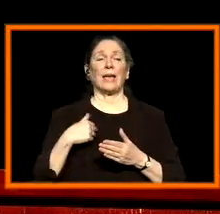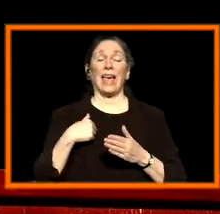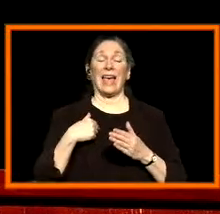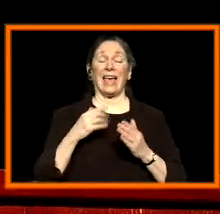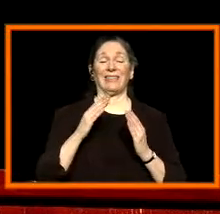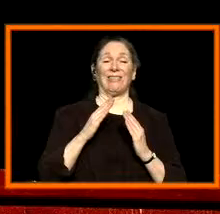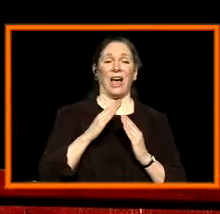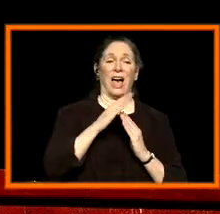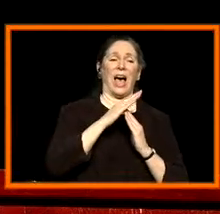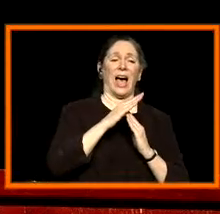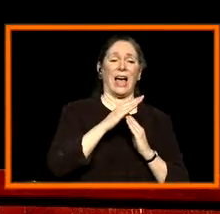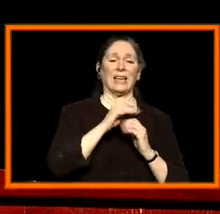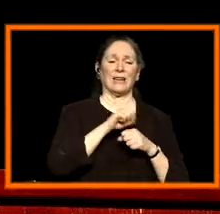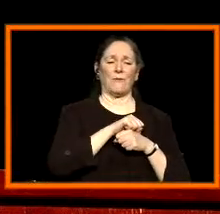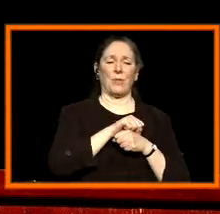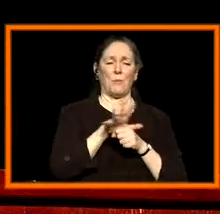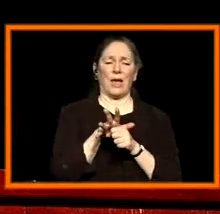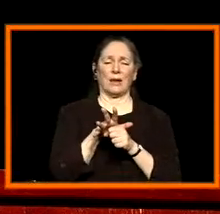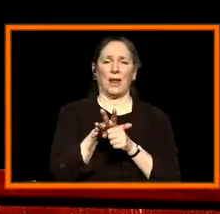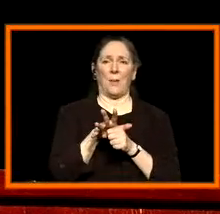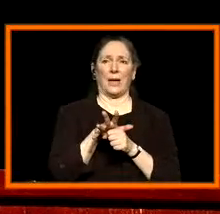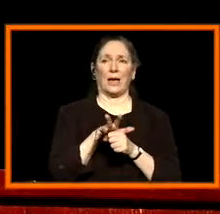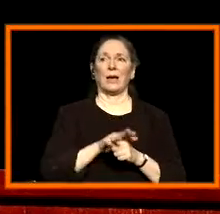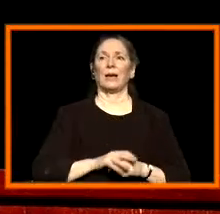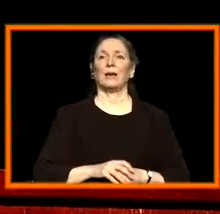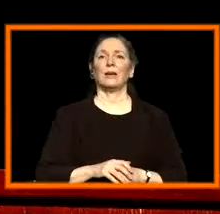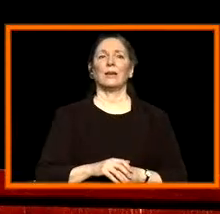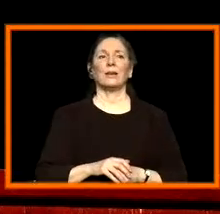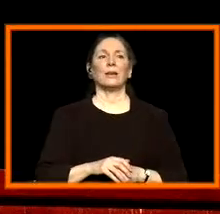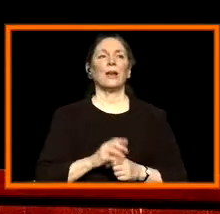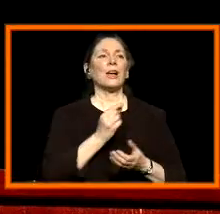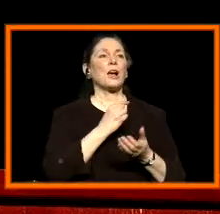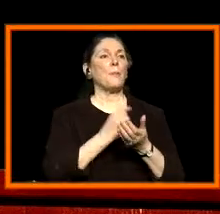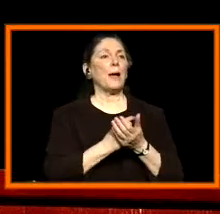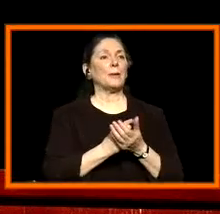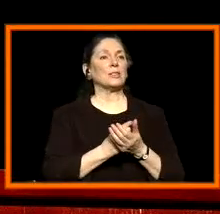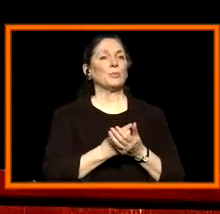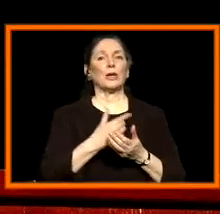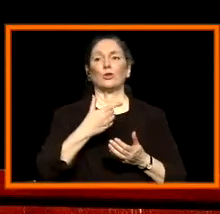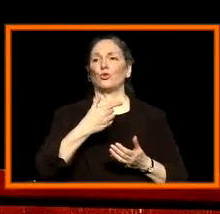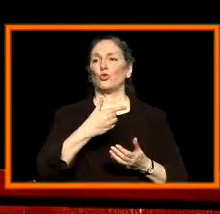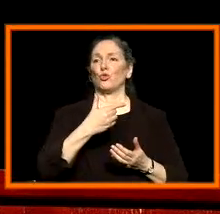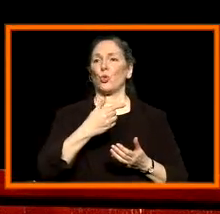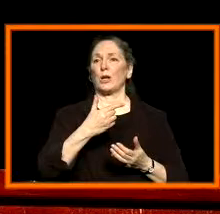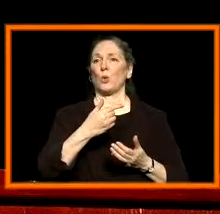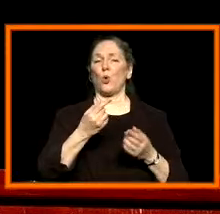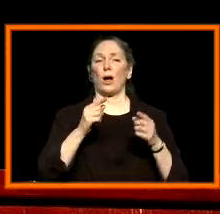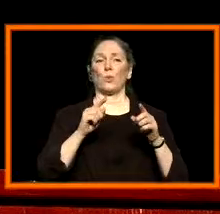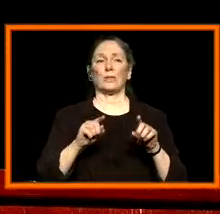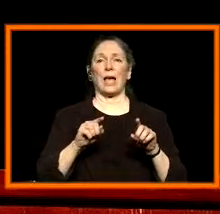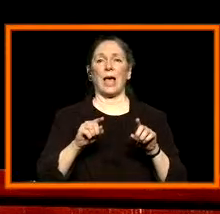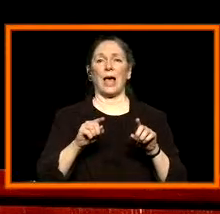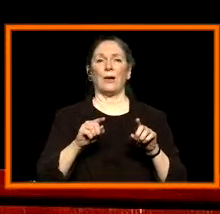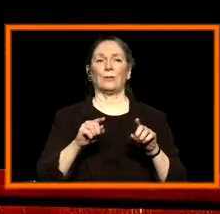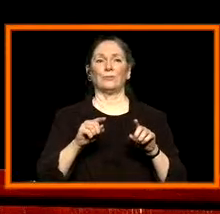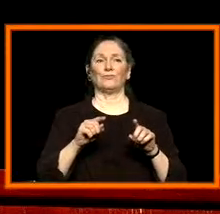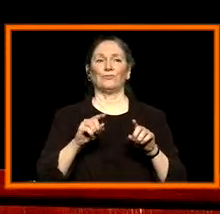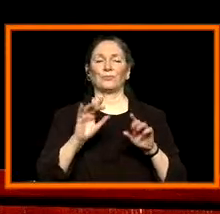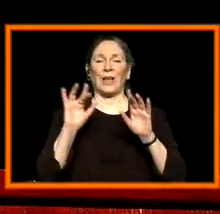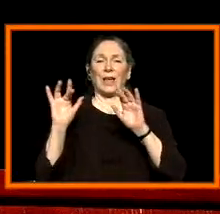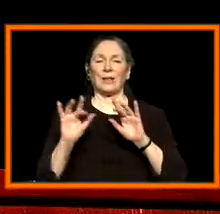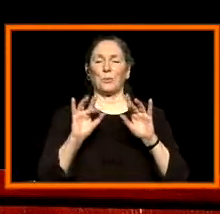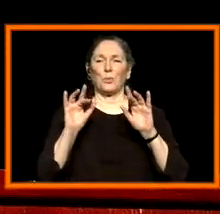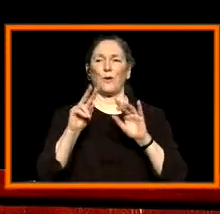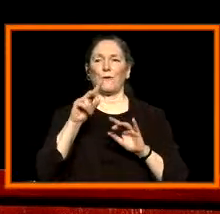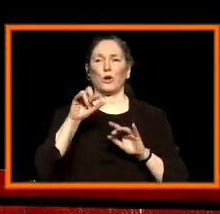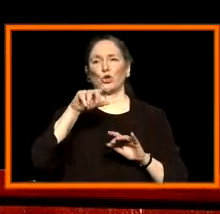height of the pandemic. Commencement 21 was held as a virtual